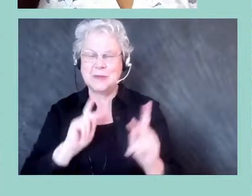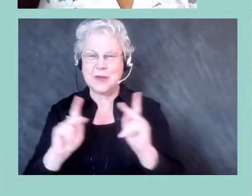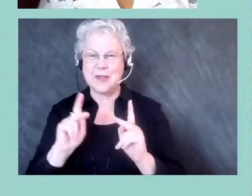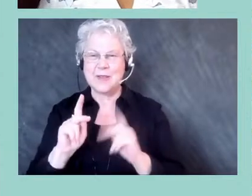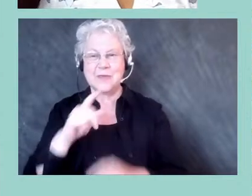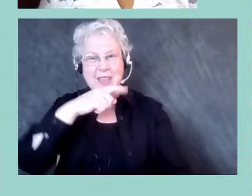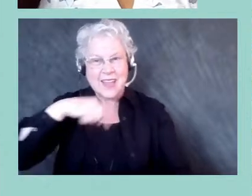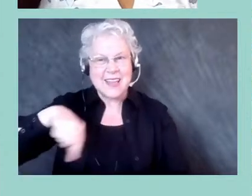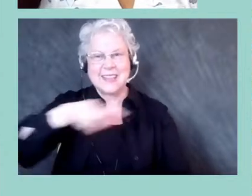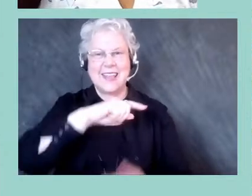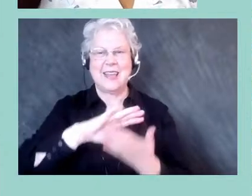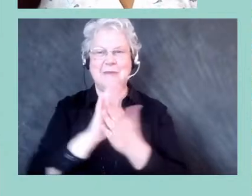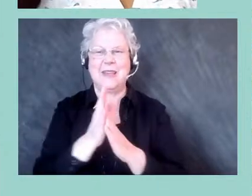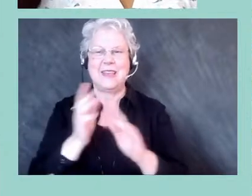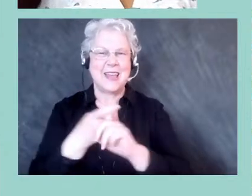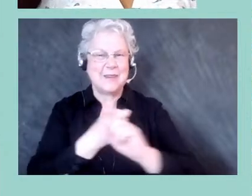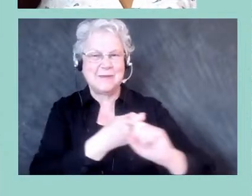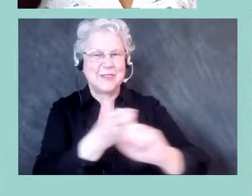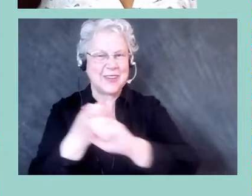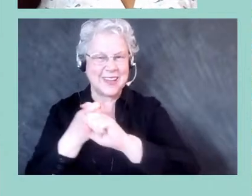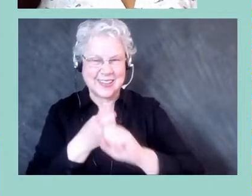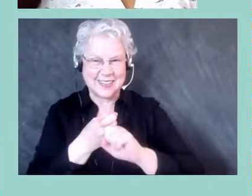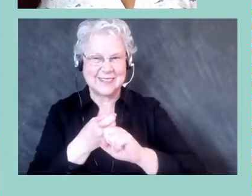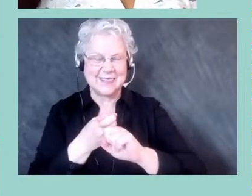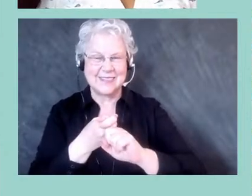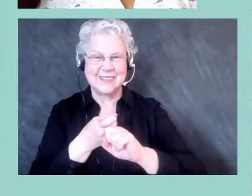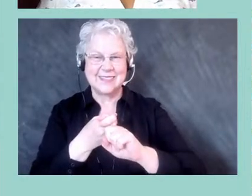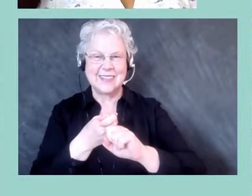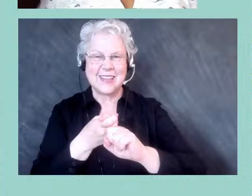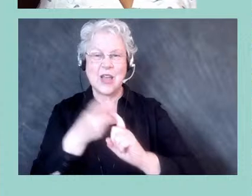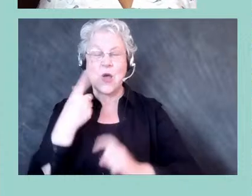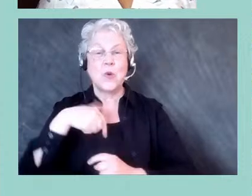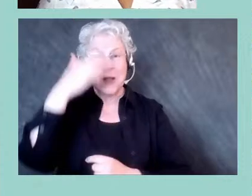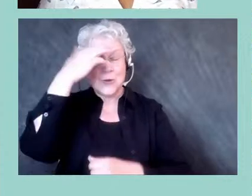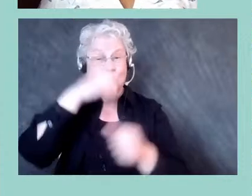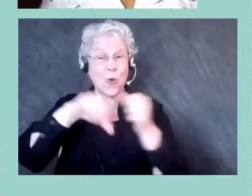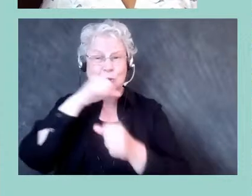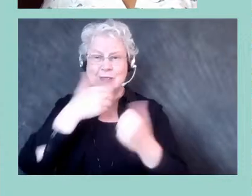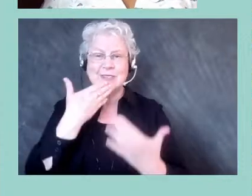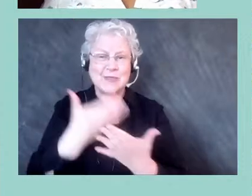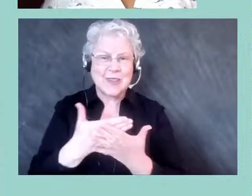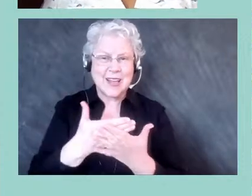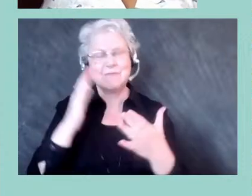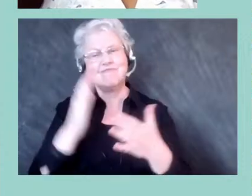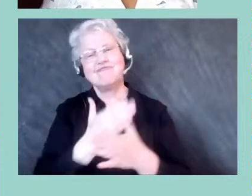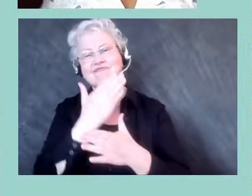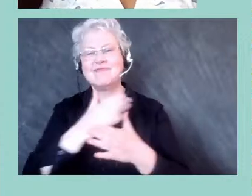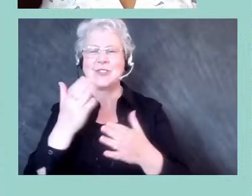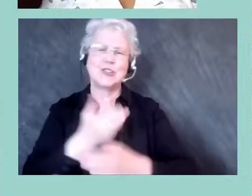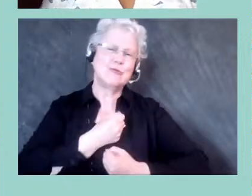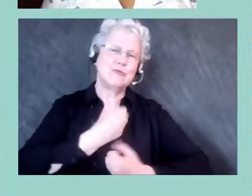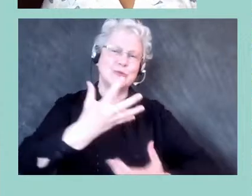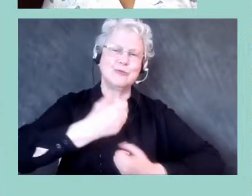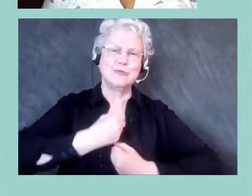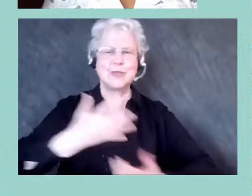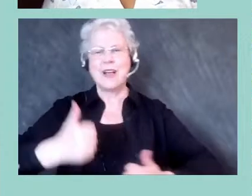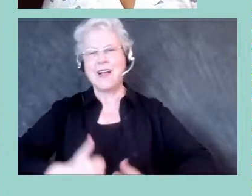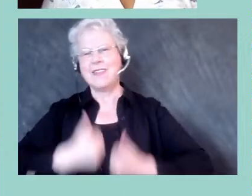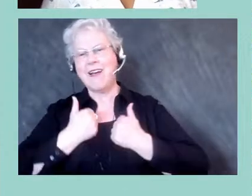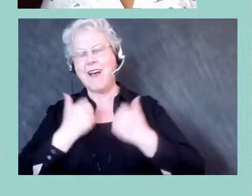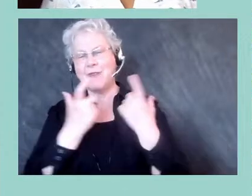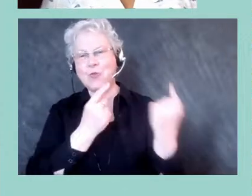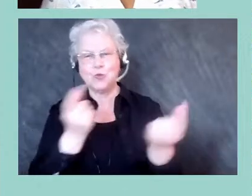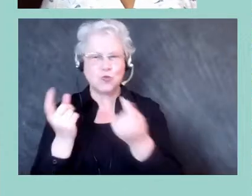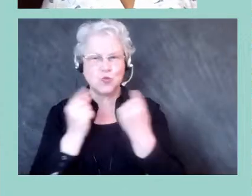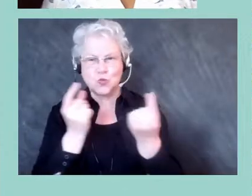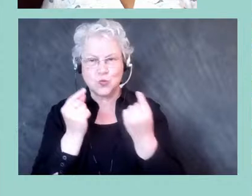new people, people who became friends. We got to know each other, sharing